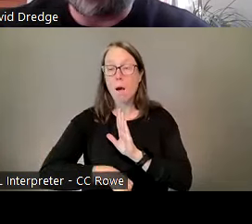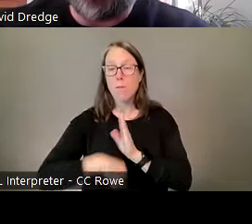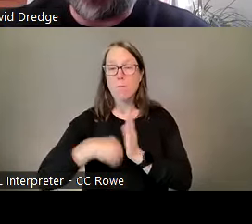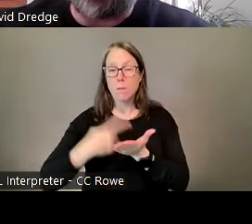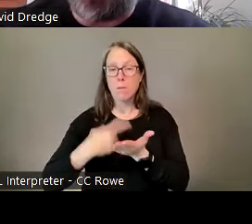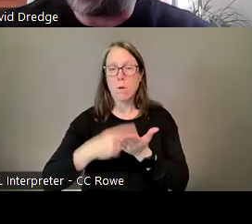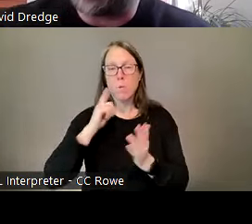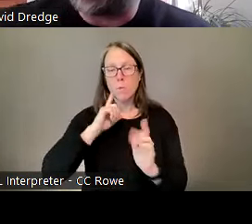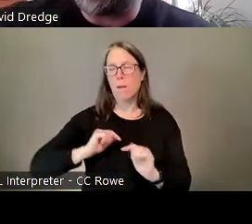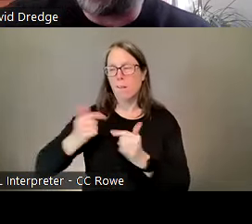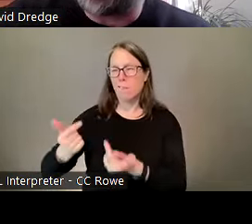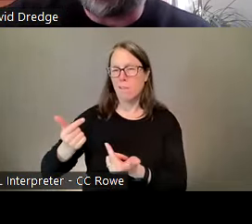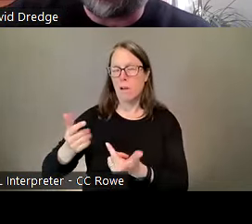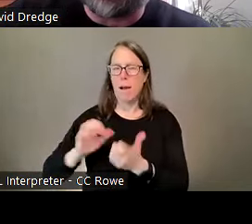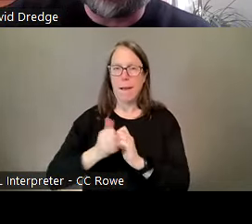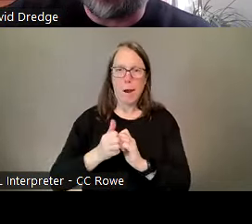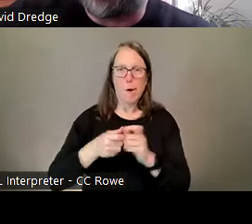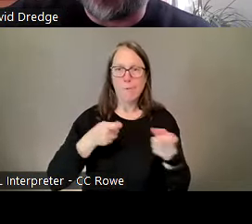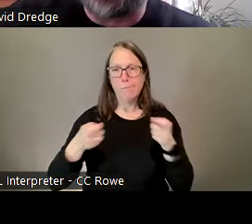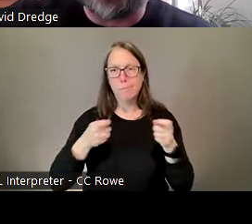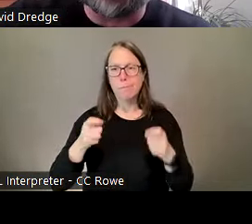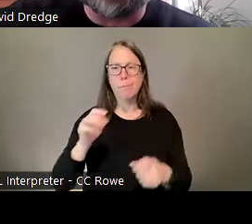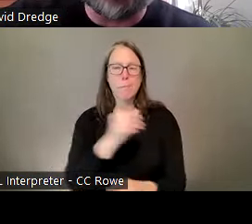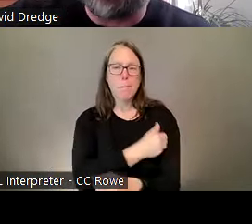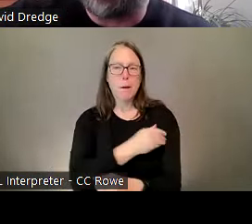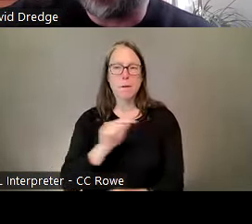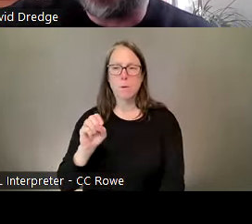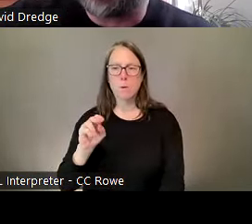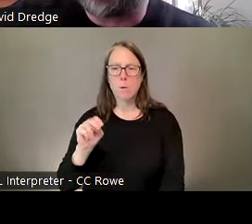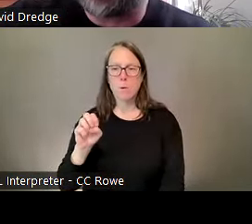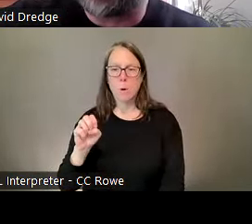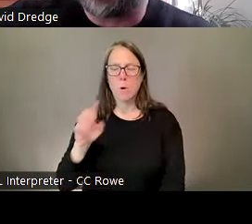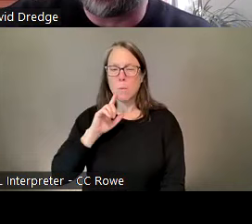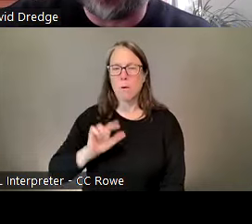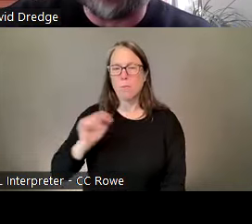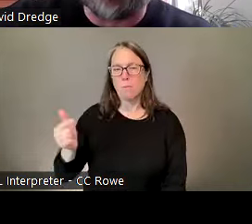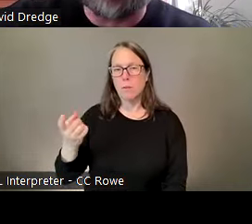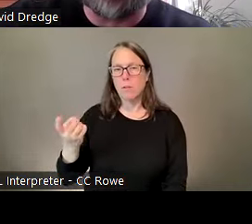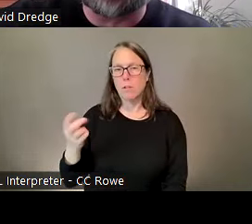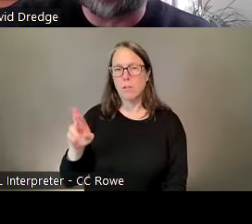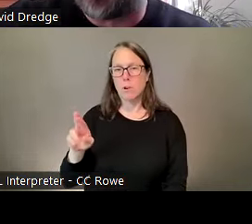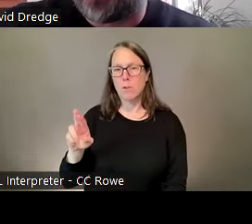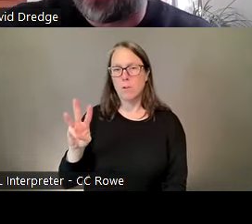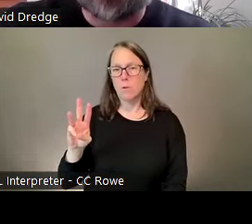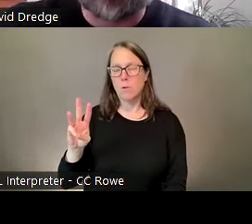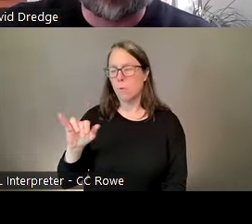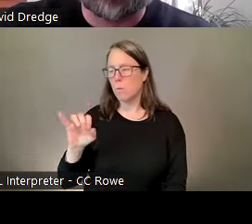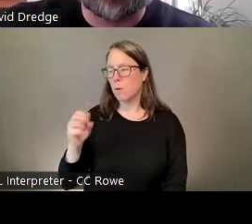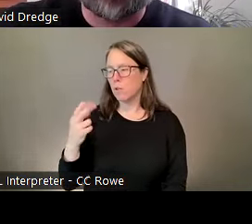discussion on how you manage muscle tone and other aspects of CP will be Dr. Wishart after me.